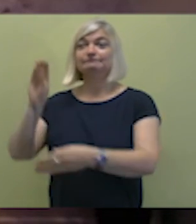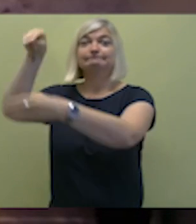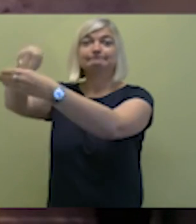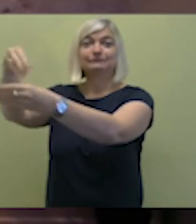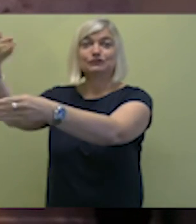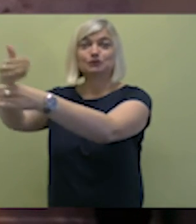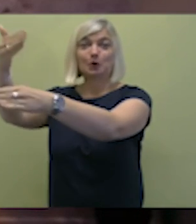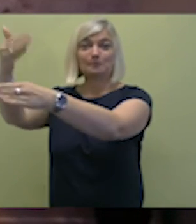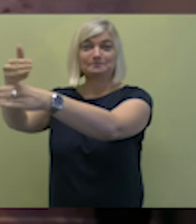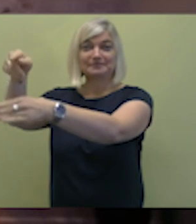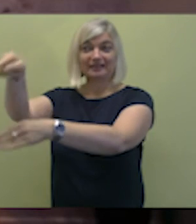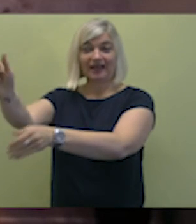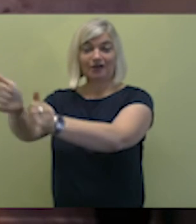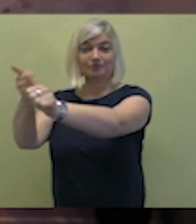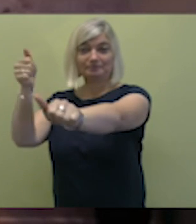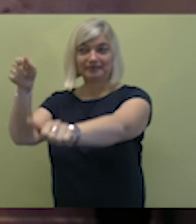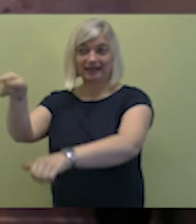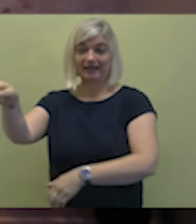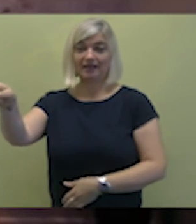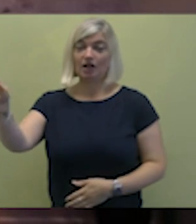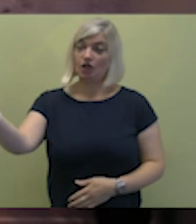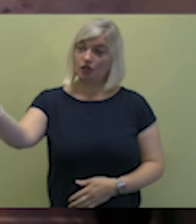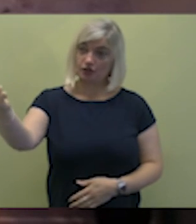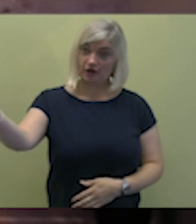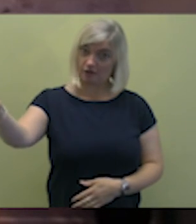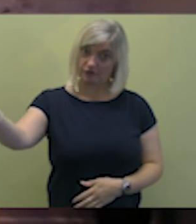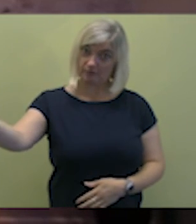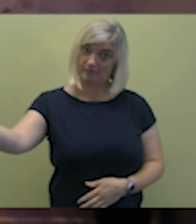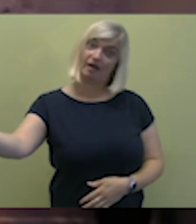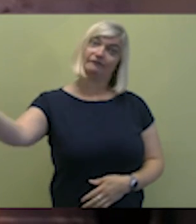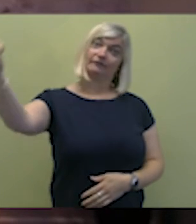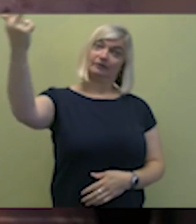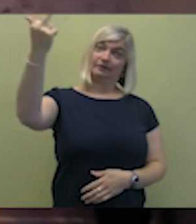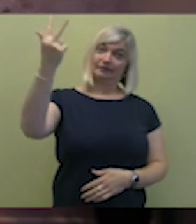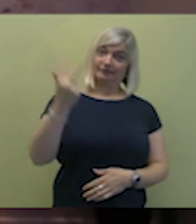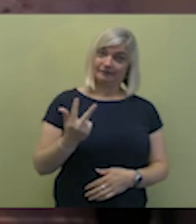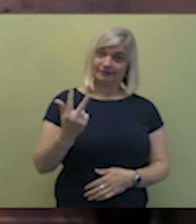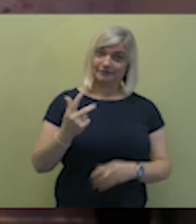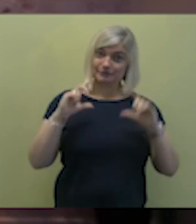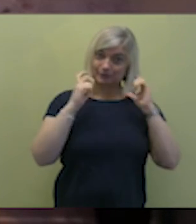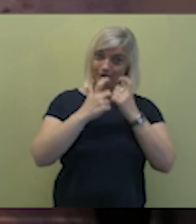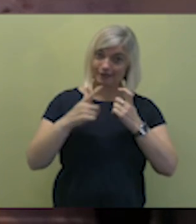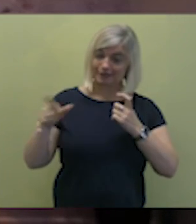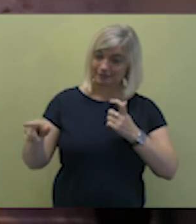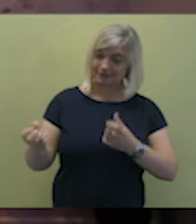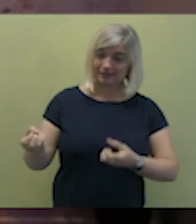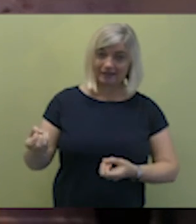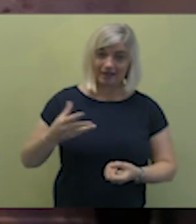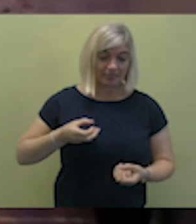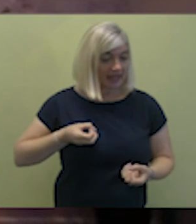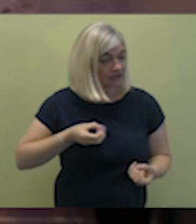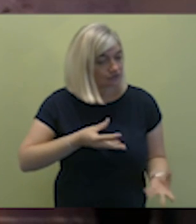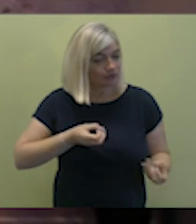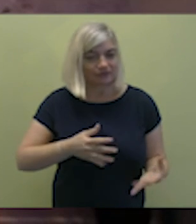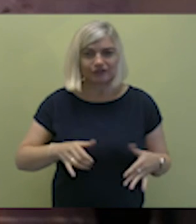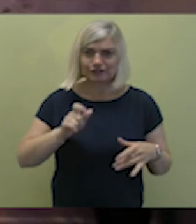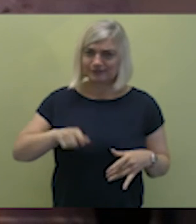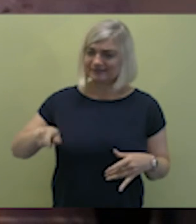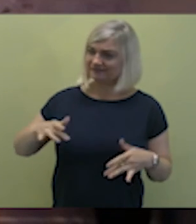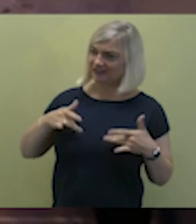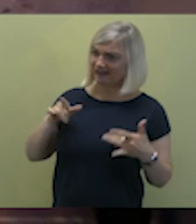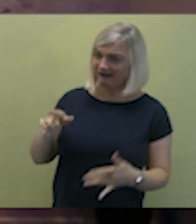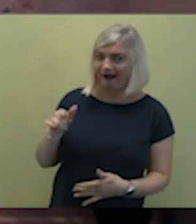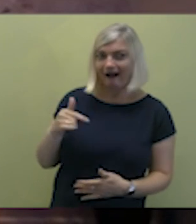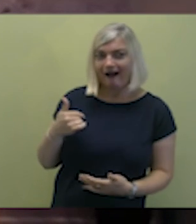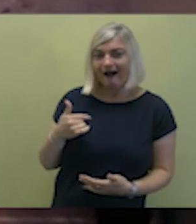to deliver classes to our students. Not only is that a great industry link, but the students feel that they can have a chat to these